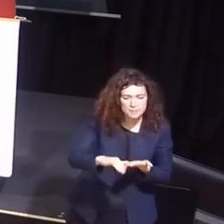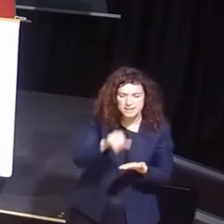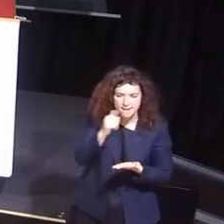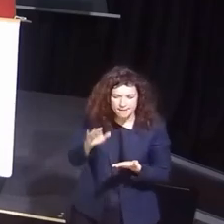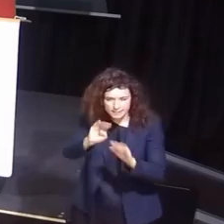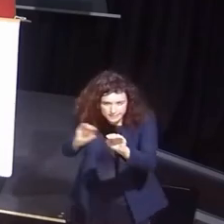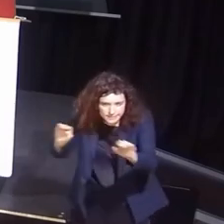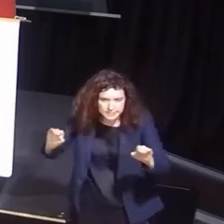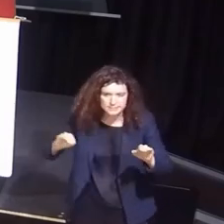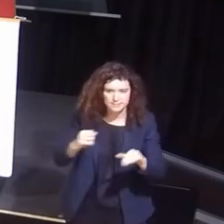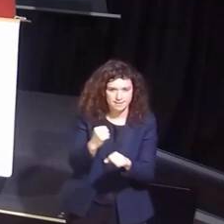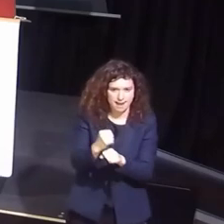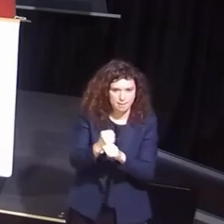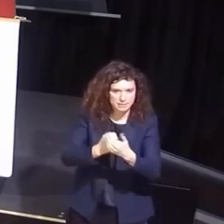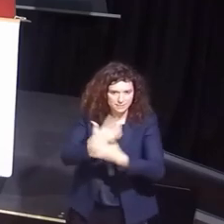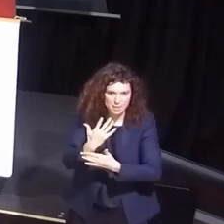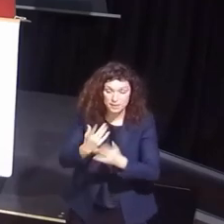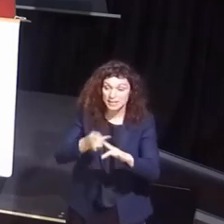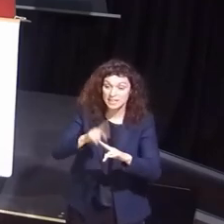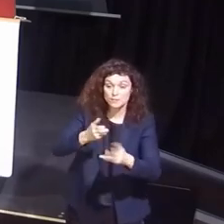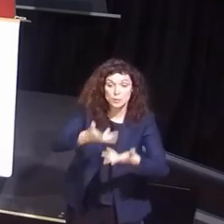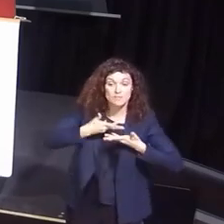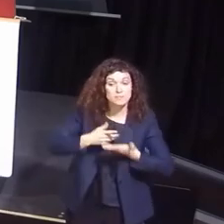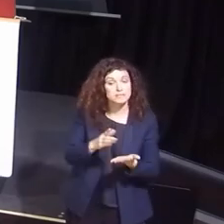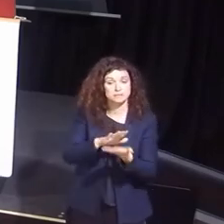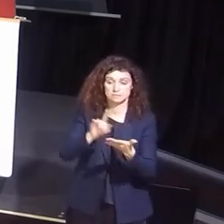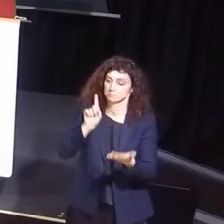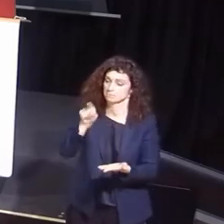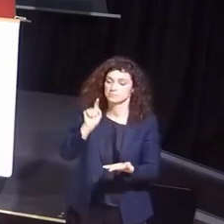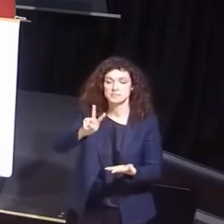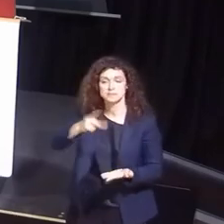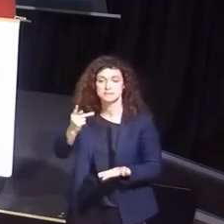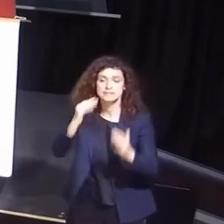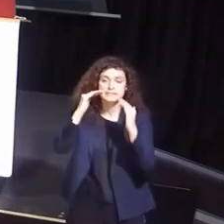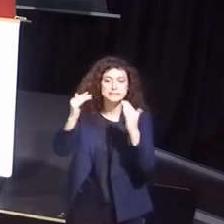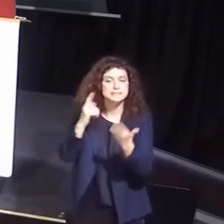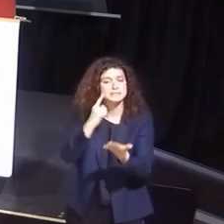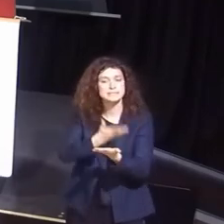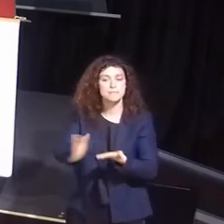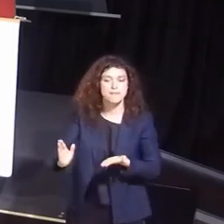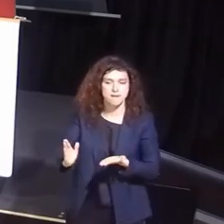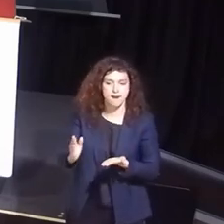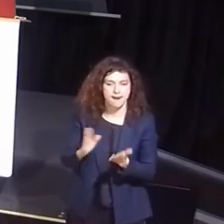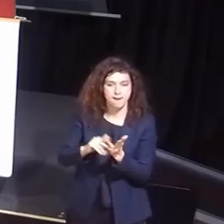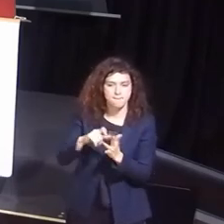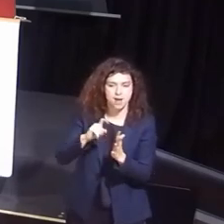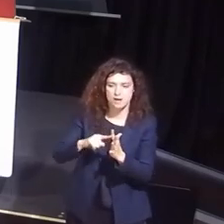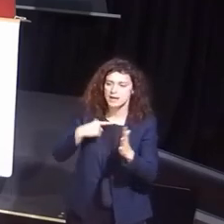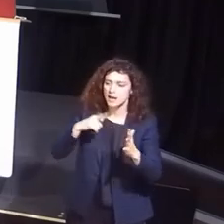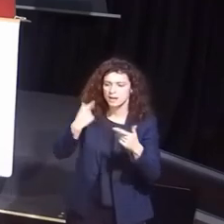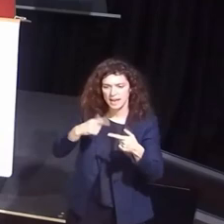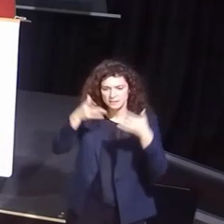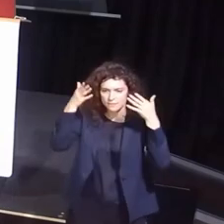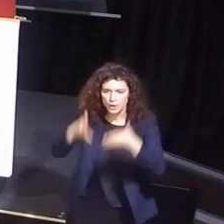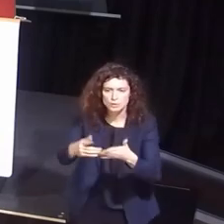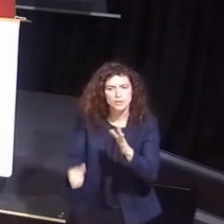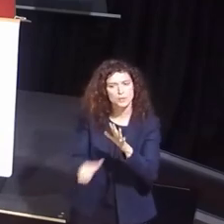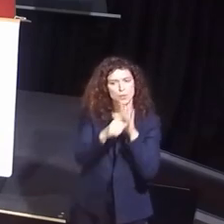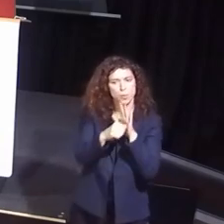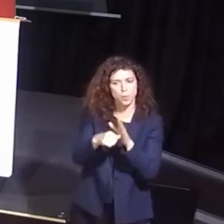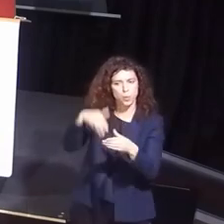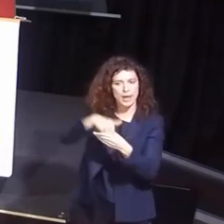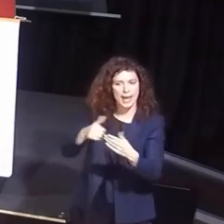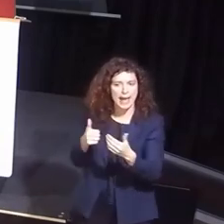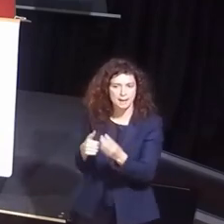just trying to, you know, even if you're giving me a simplified mode, that's fine. Let me focus on the core gameplay and make the rest of the faff disappear.